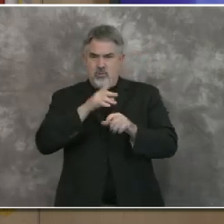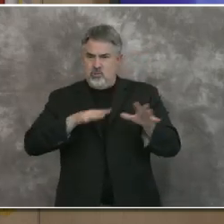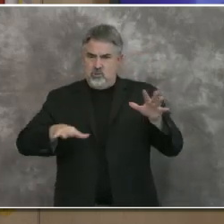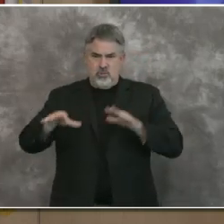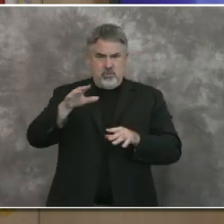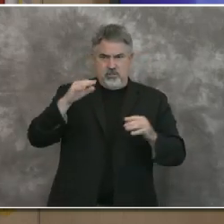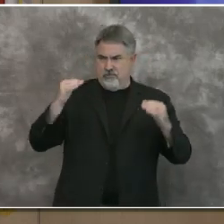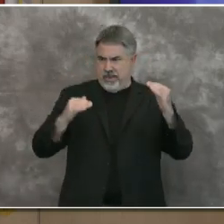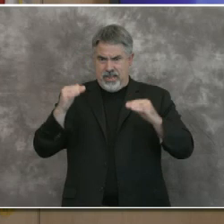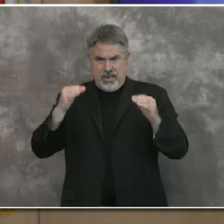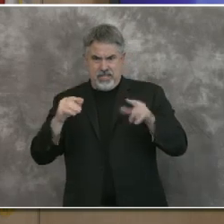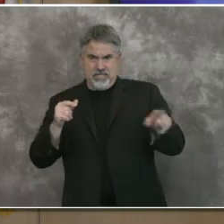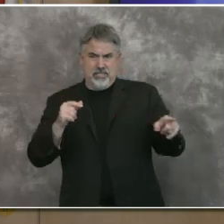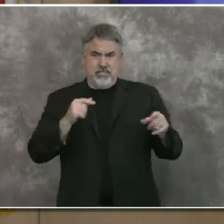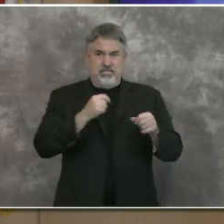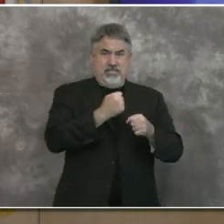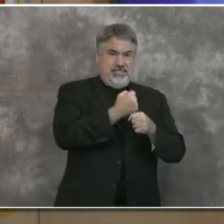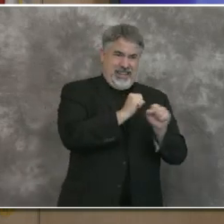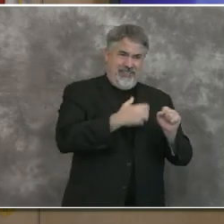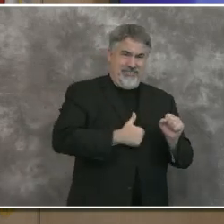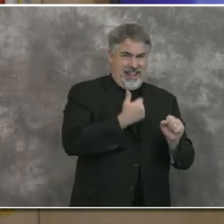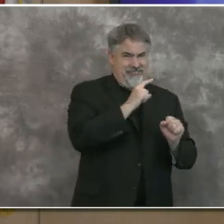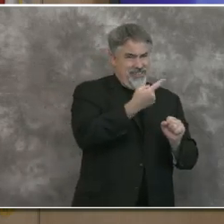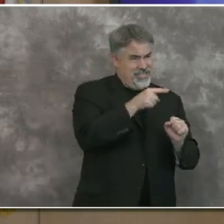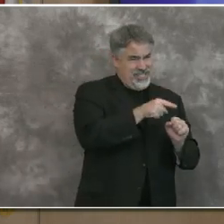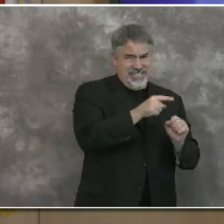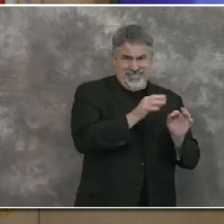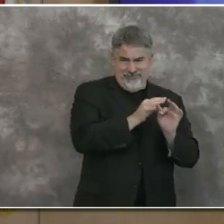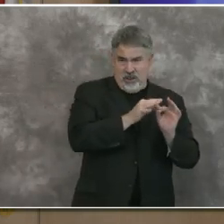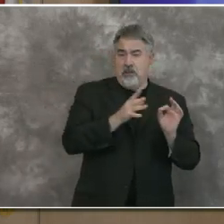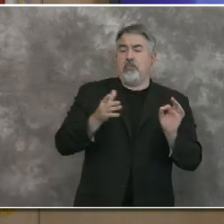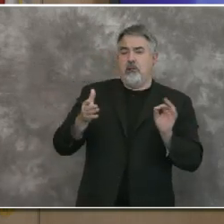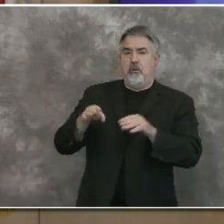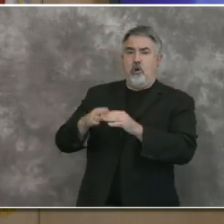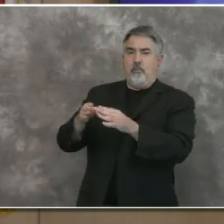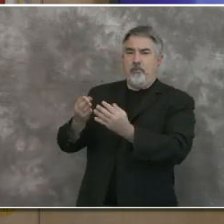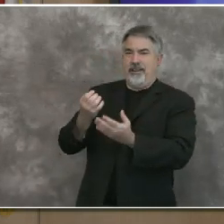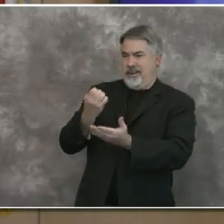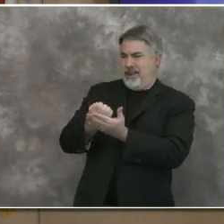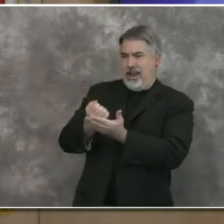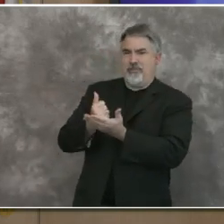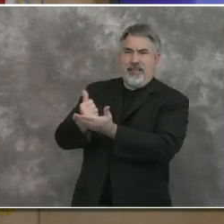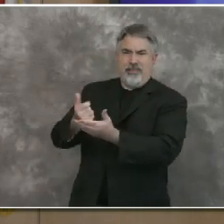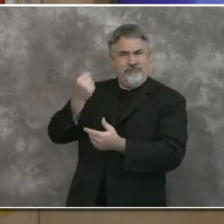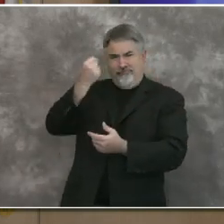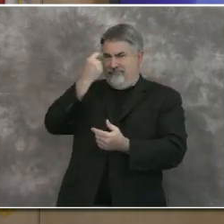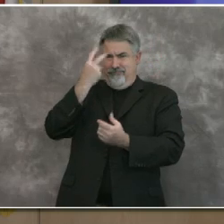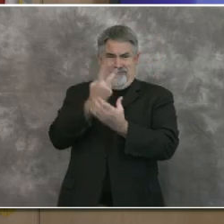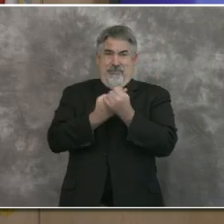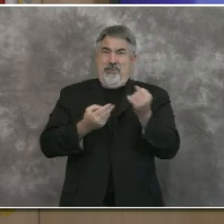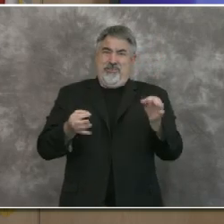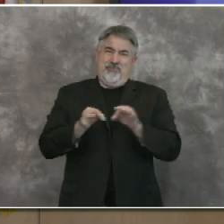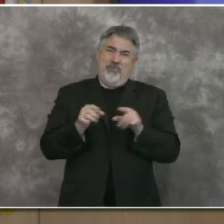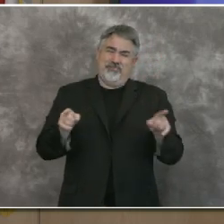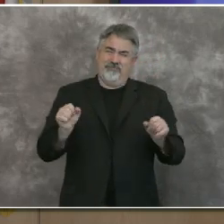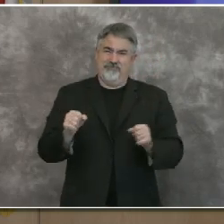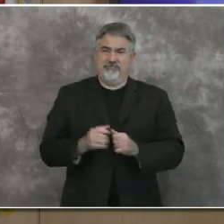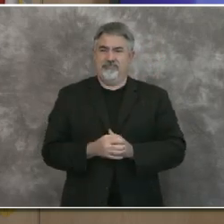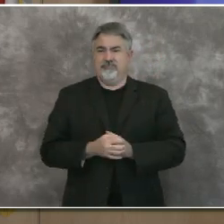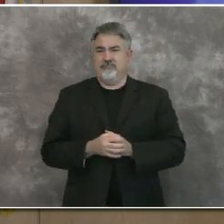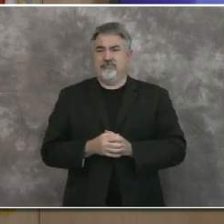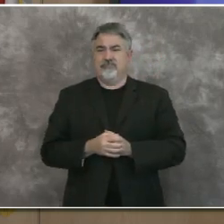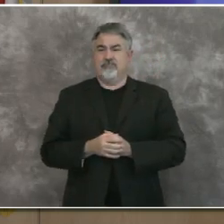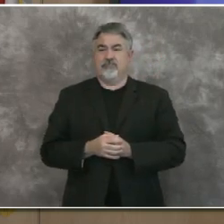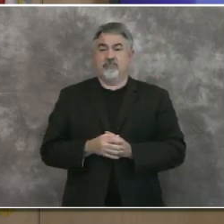between saving lives and jump-starting our economy and society. Our success in slowing the spread of the